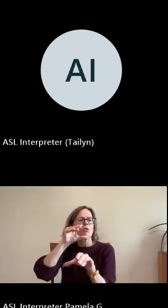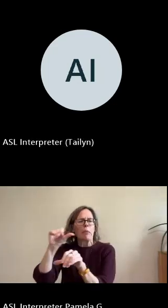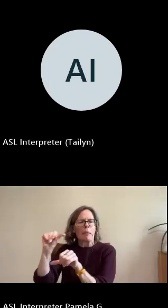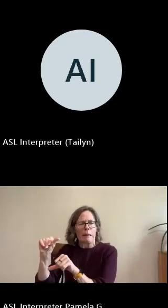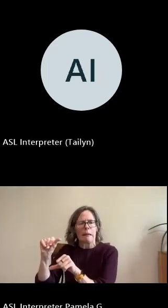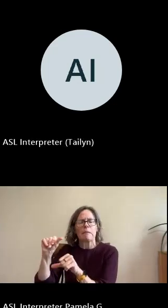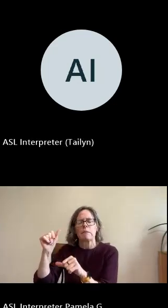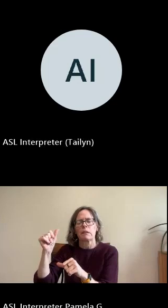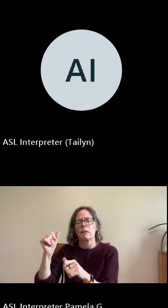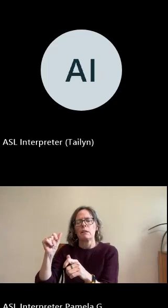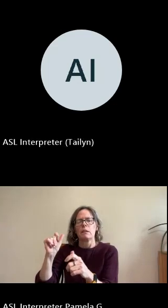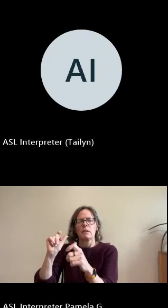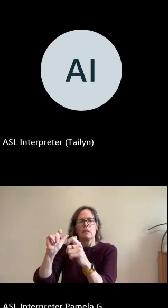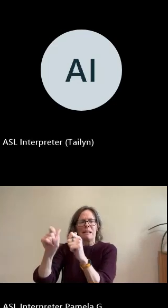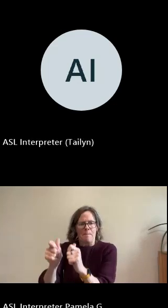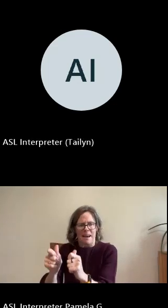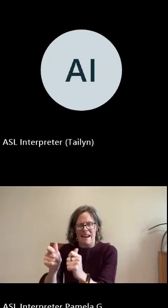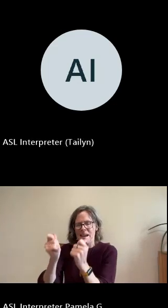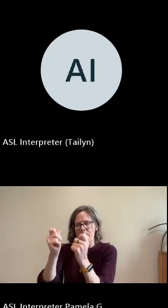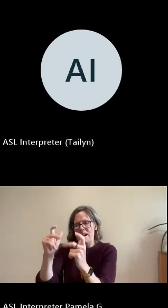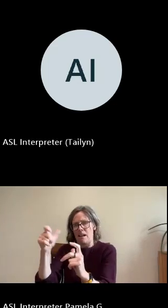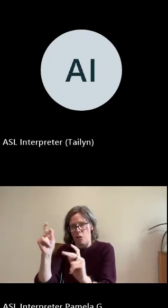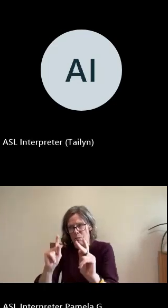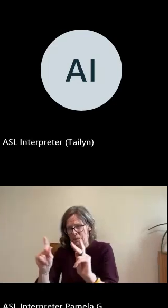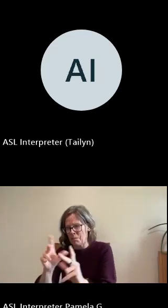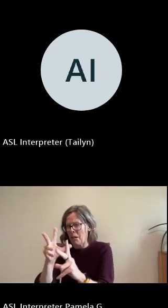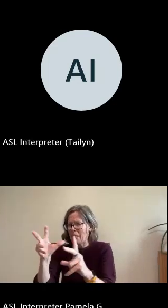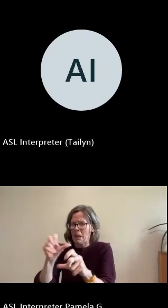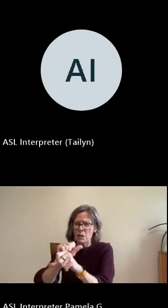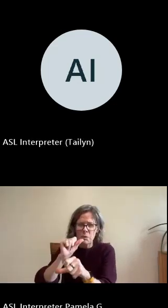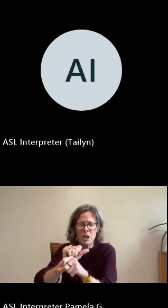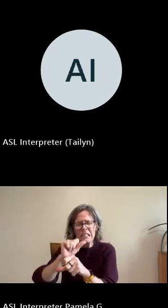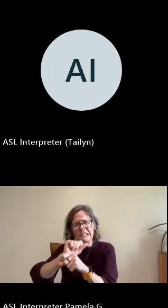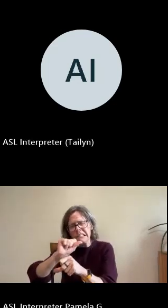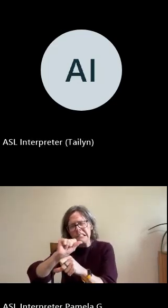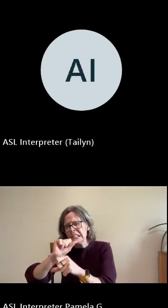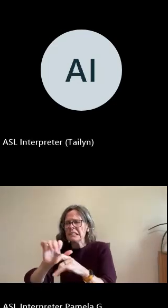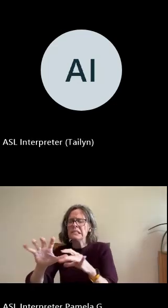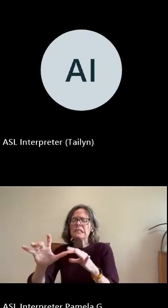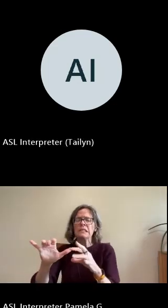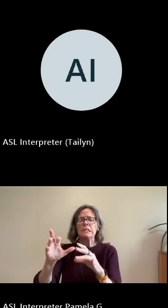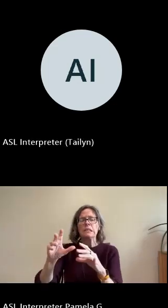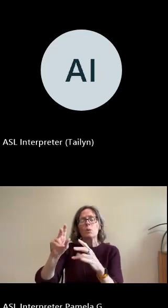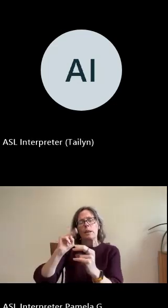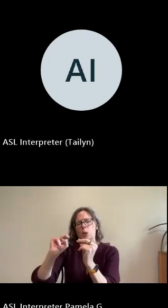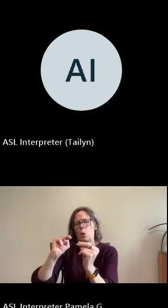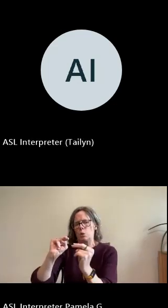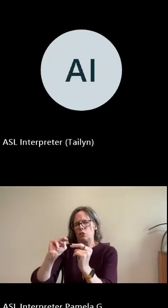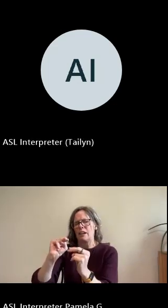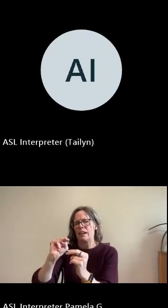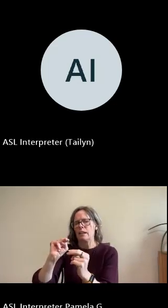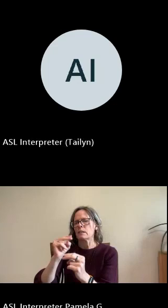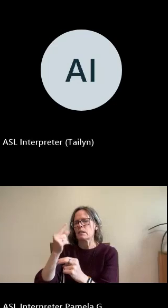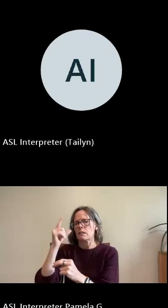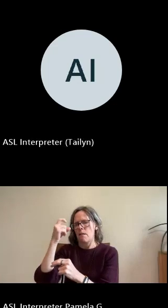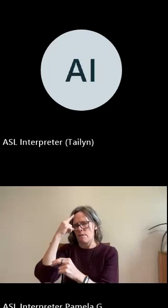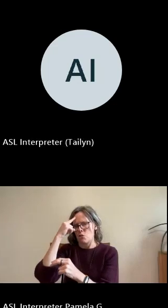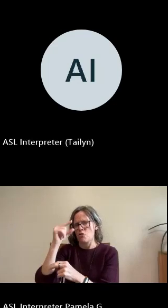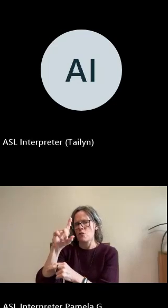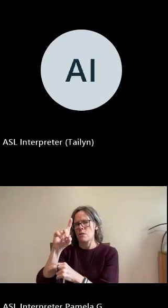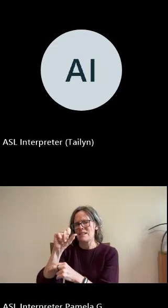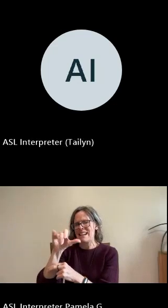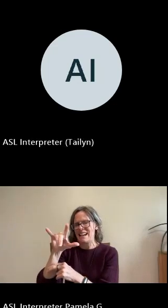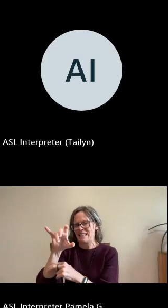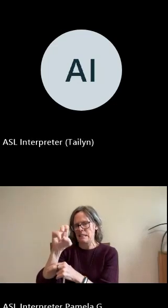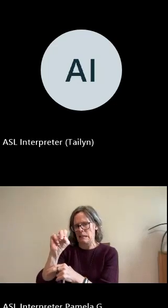lot of work. We were able to negotiate with Governor Dayton 6 weeks of paid parental leave, which was a huge win. And